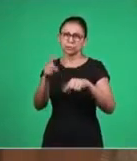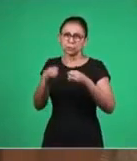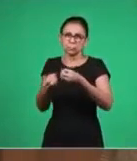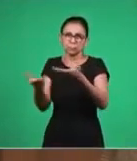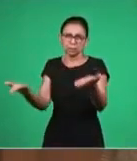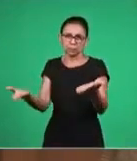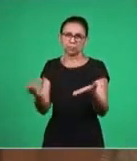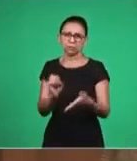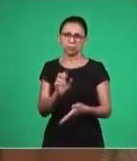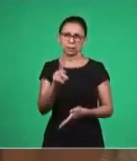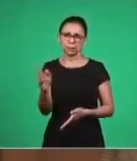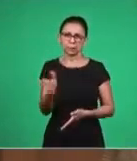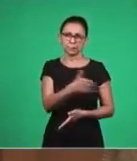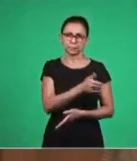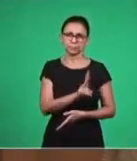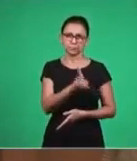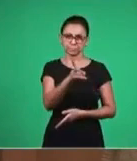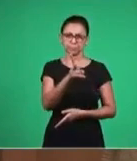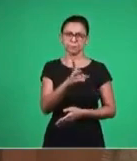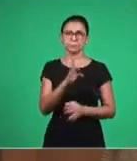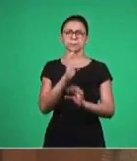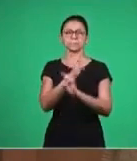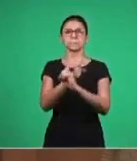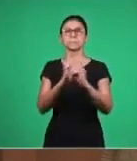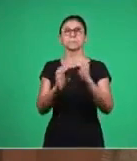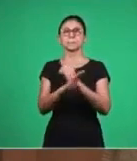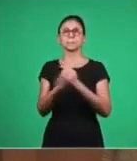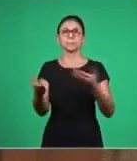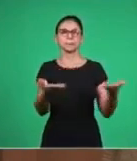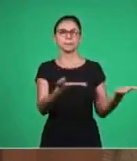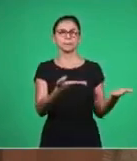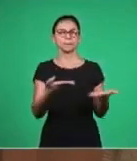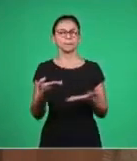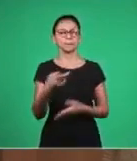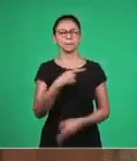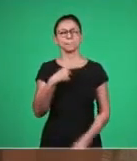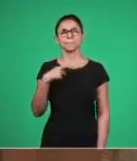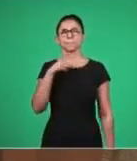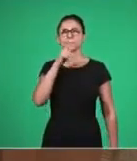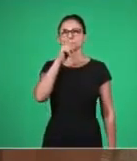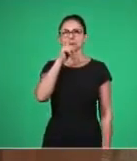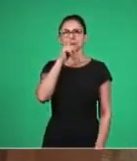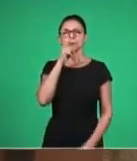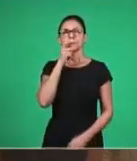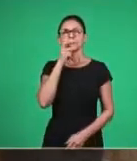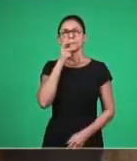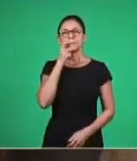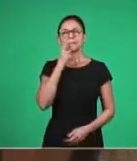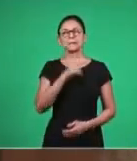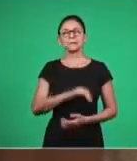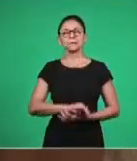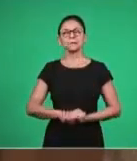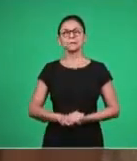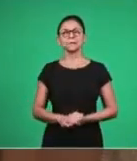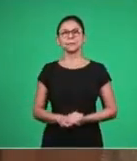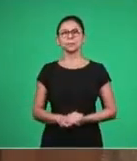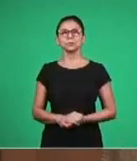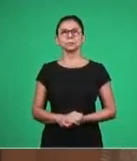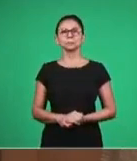able to send these donations and contributions. Let's start now our biblical school, Pastor Gilson.